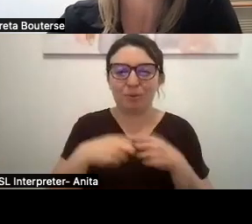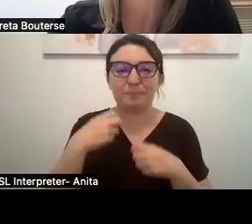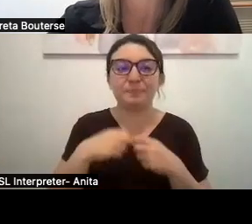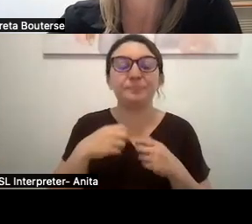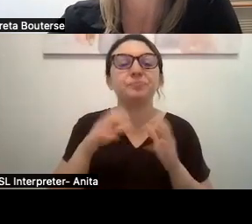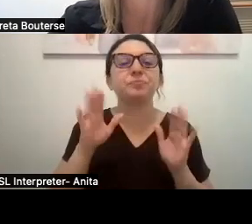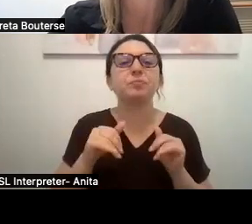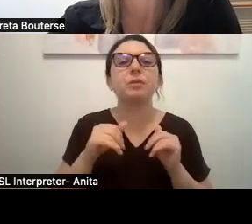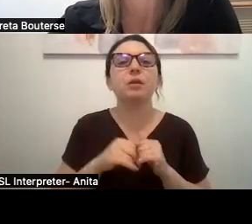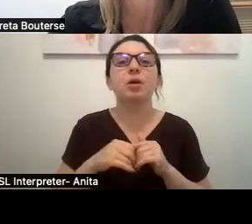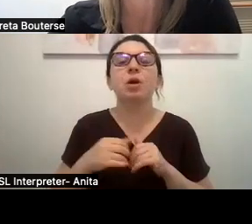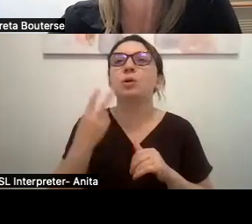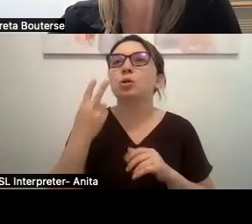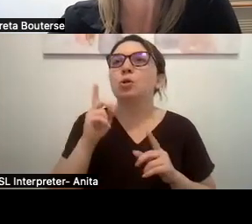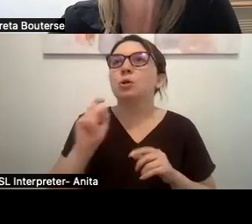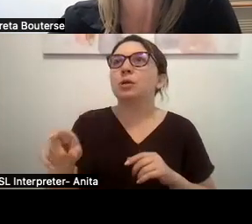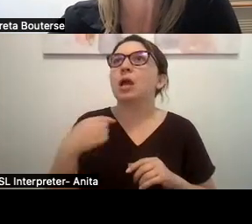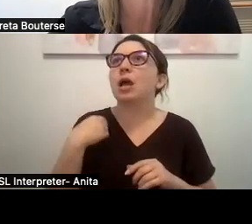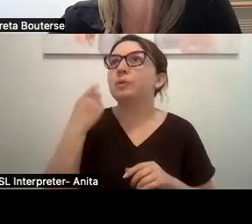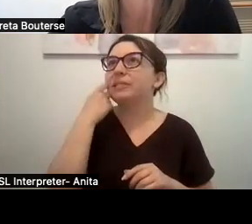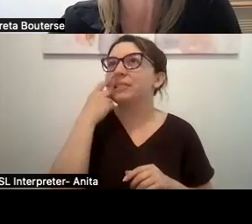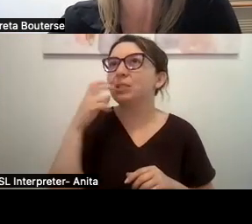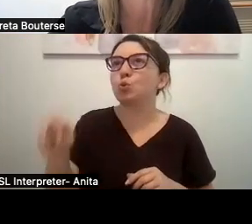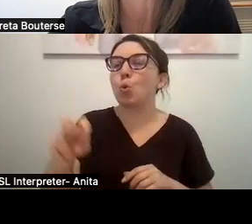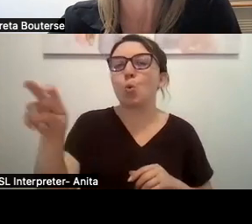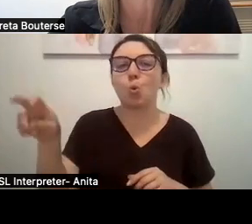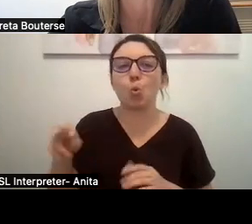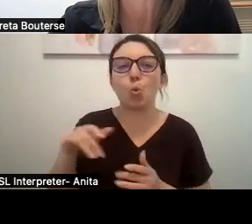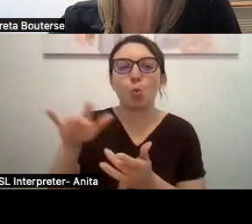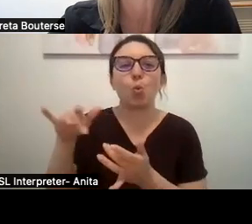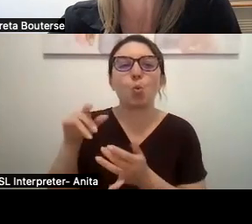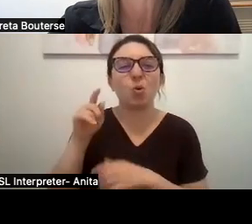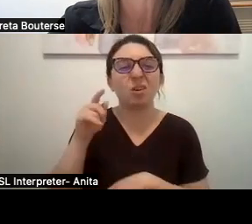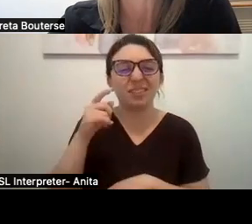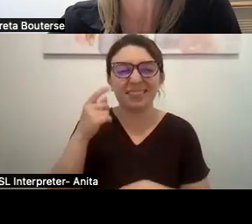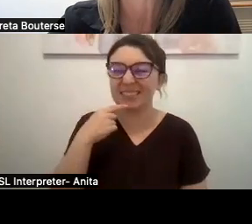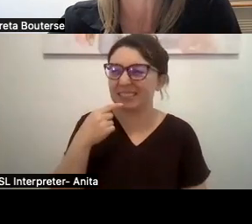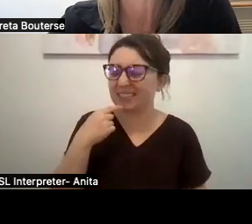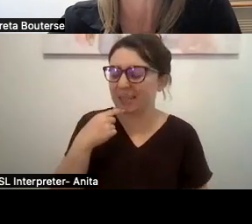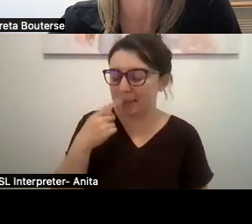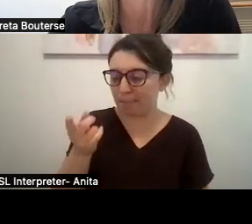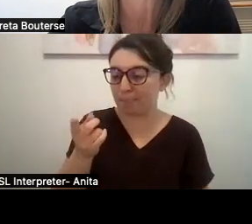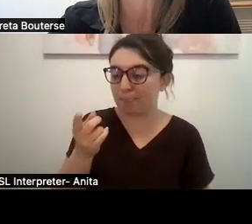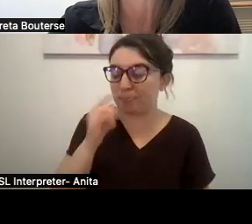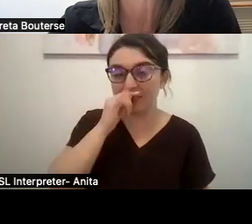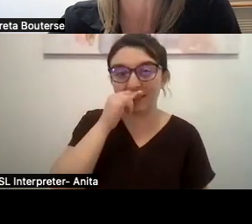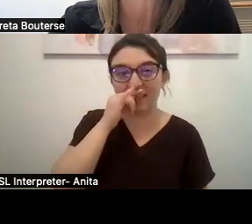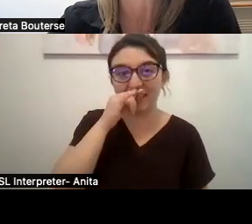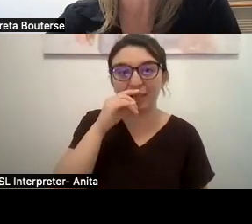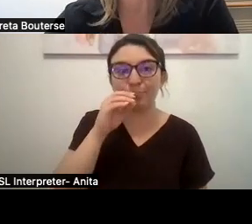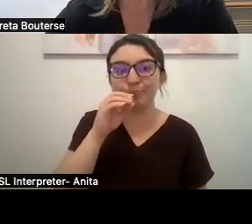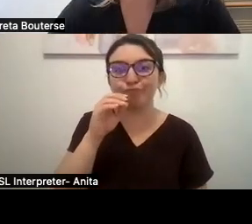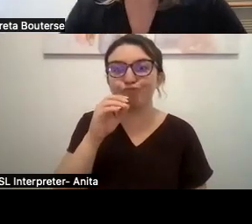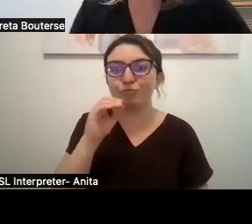So my two questions were, I was on the tour the other day and they did say that it was alluded to that kids who don't speak any German